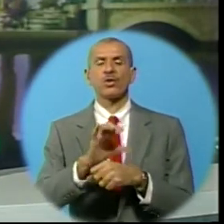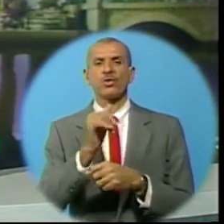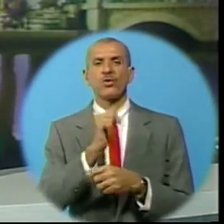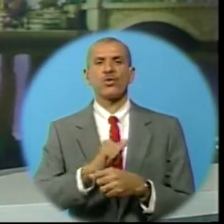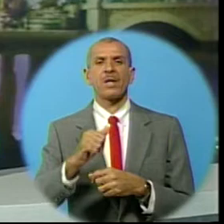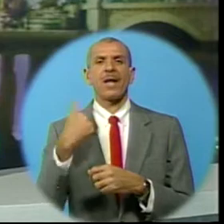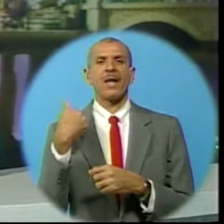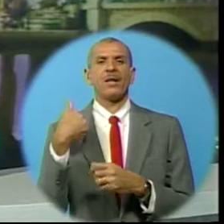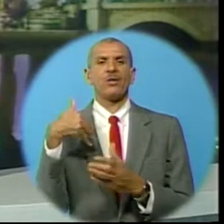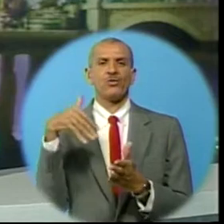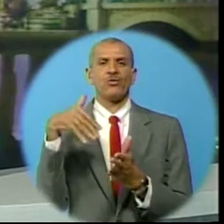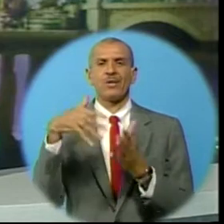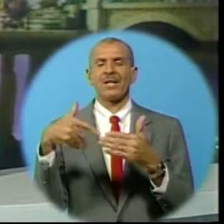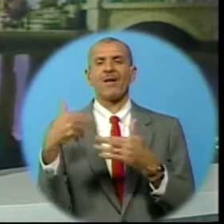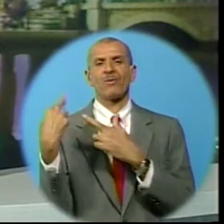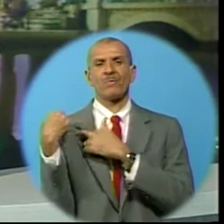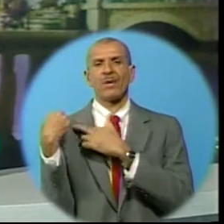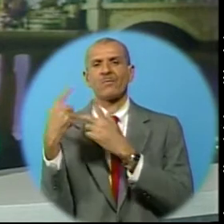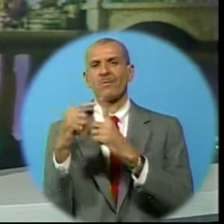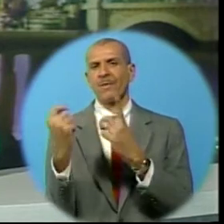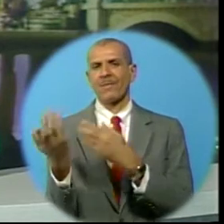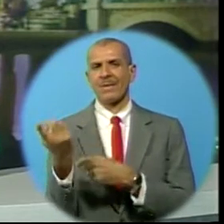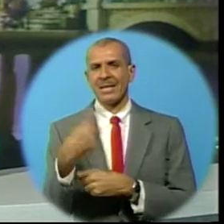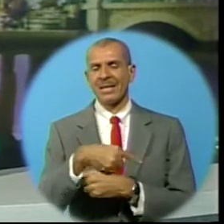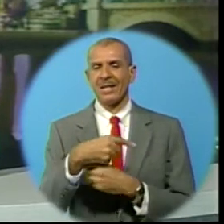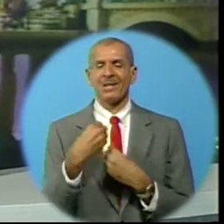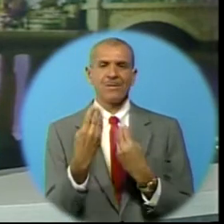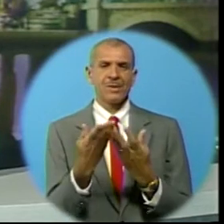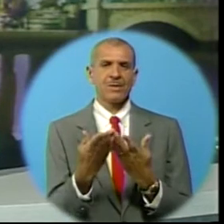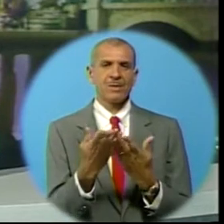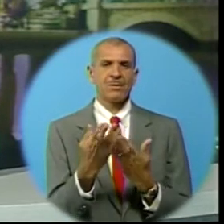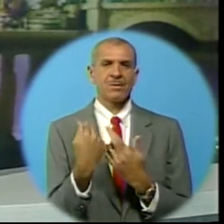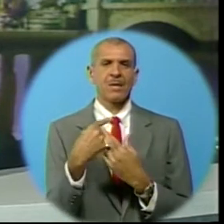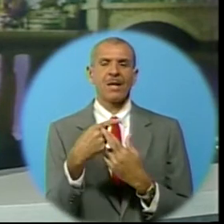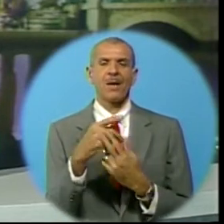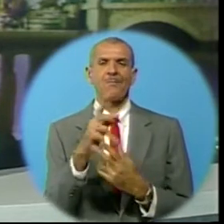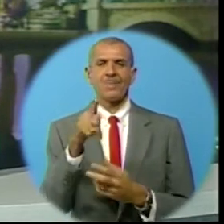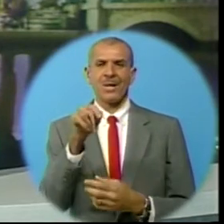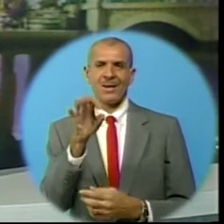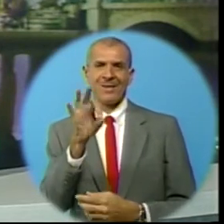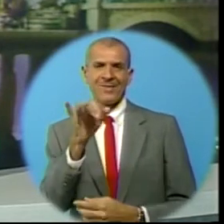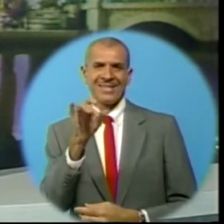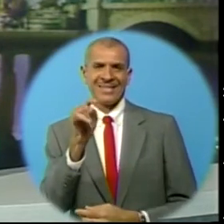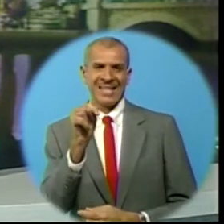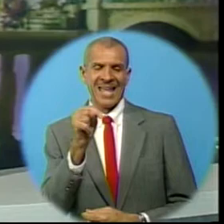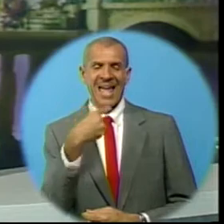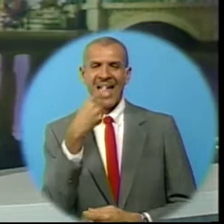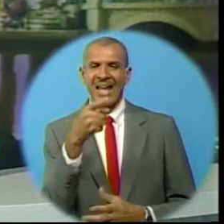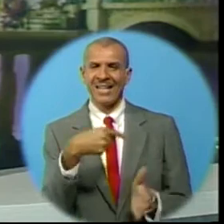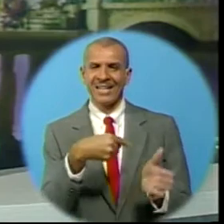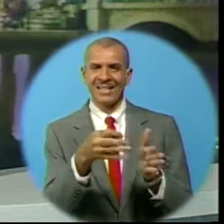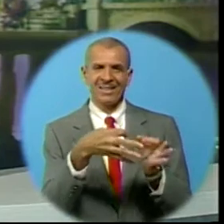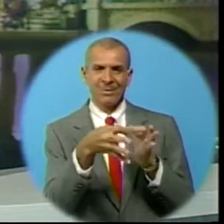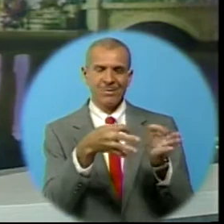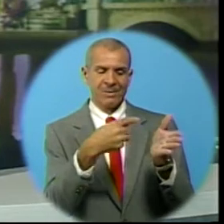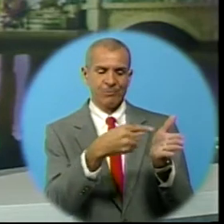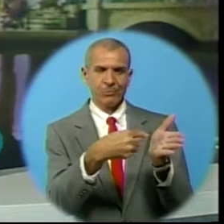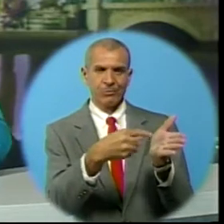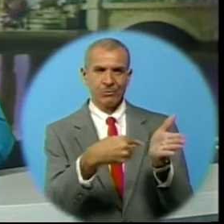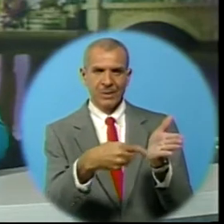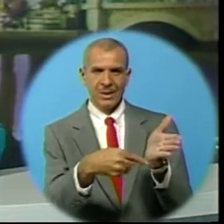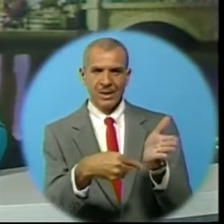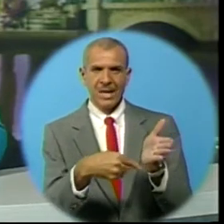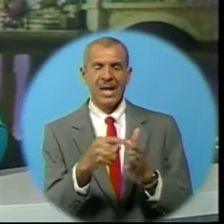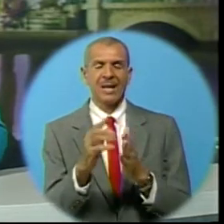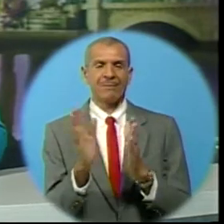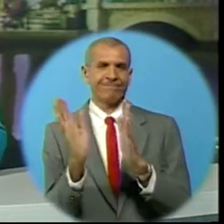new responsibilities from today. They've been entrusted with the position of prefect and their roles outlined at an installation ceremony. Kimita